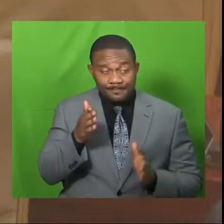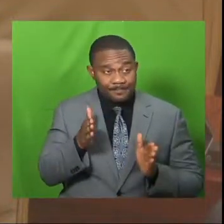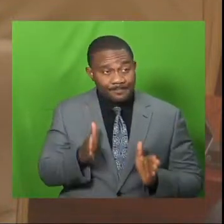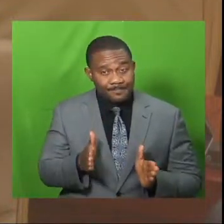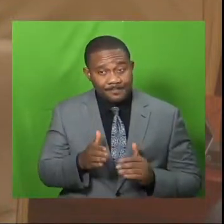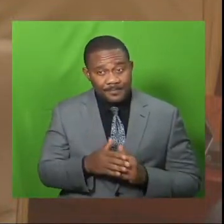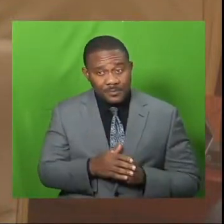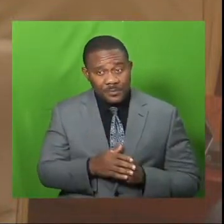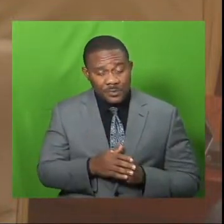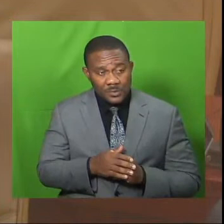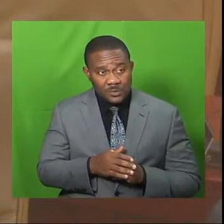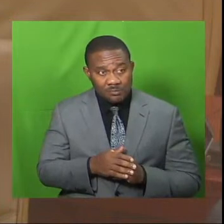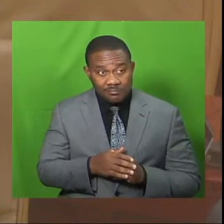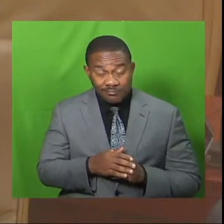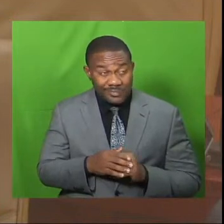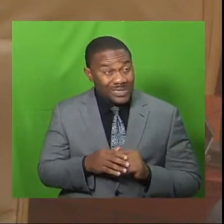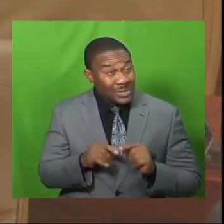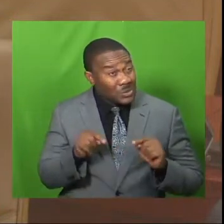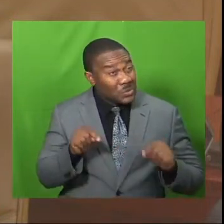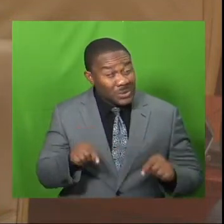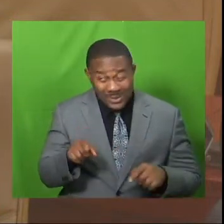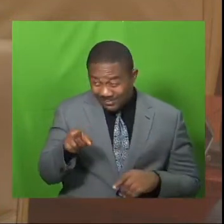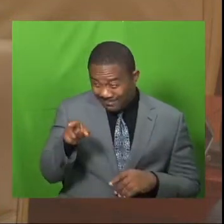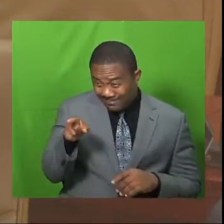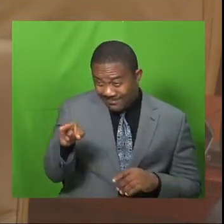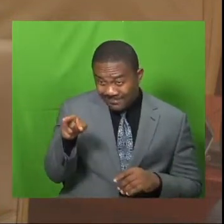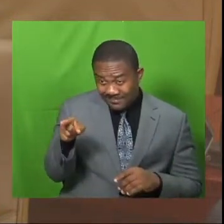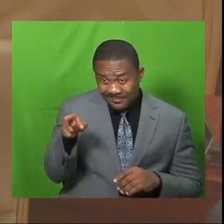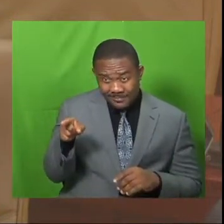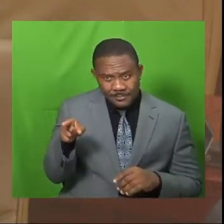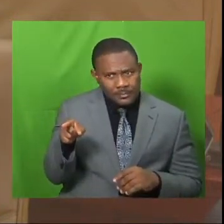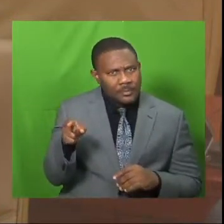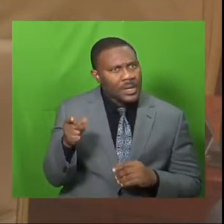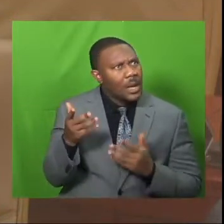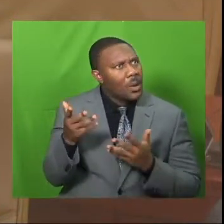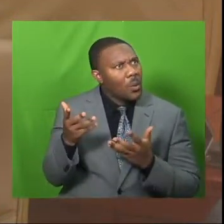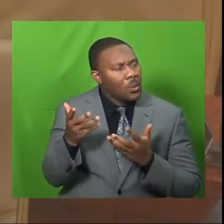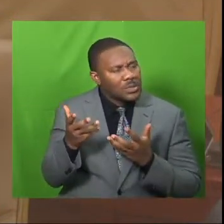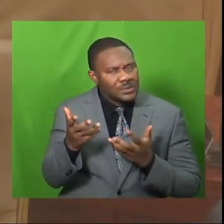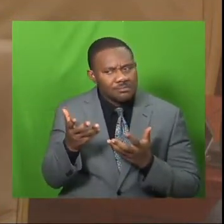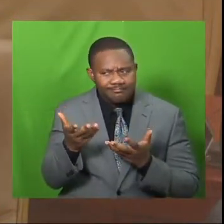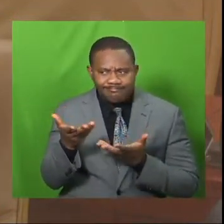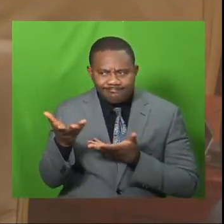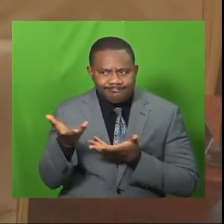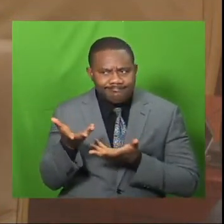today, Honorable Ahmed Ibrahim, I want us to engage in a good discourse, so pay attention.